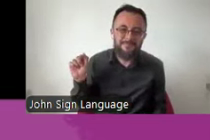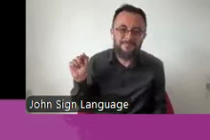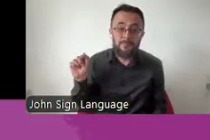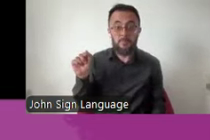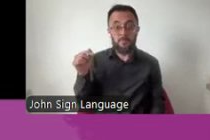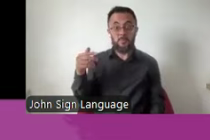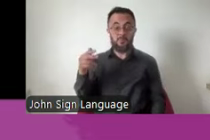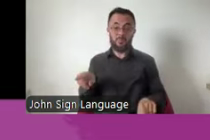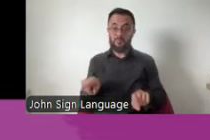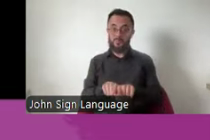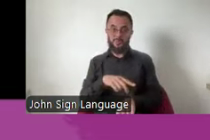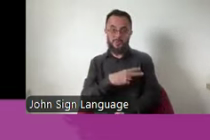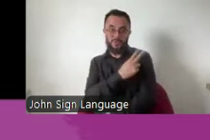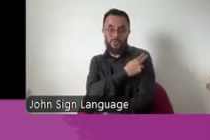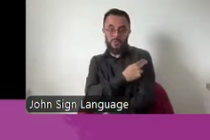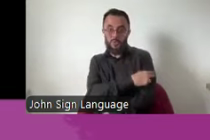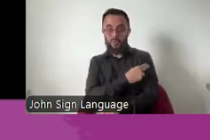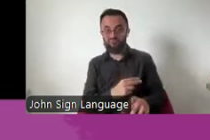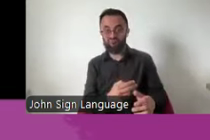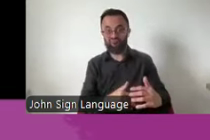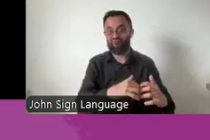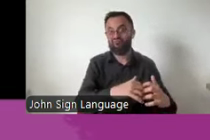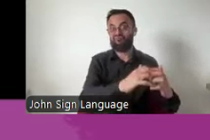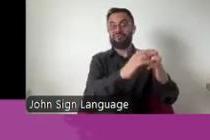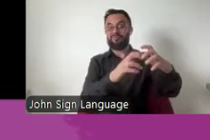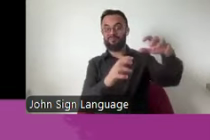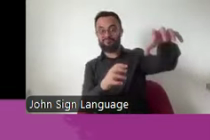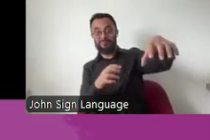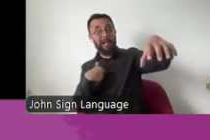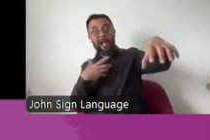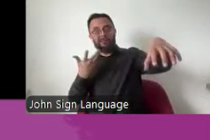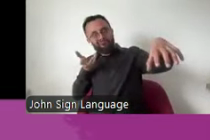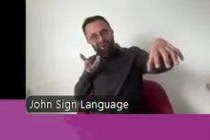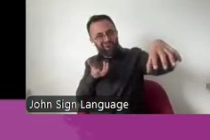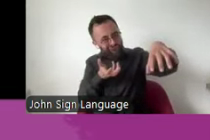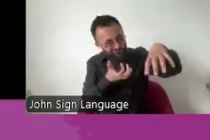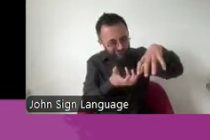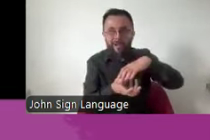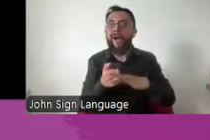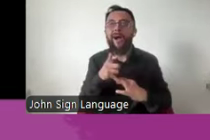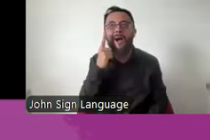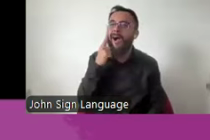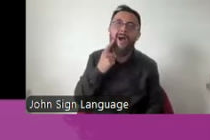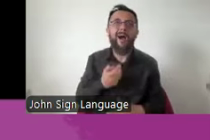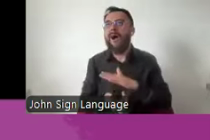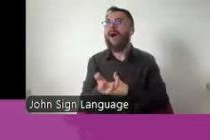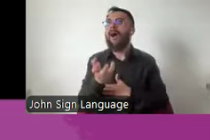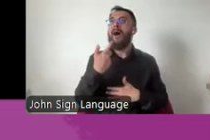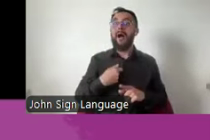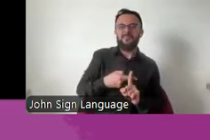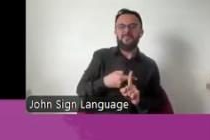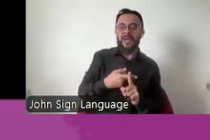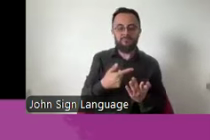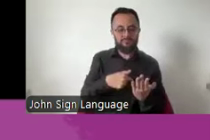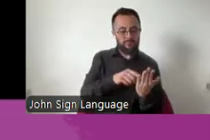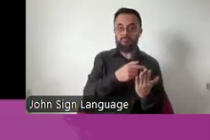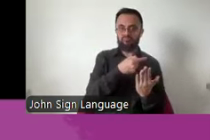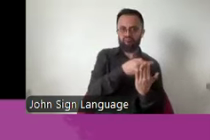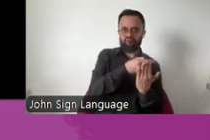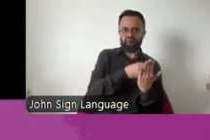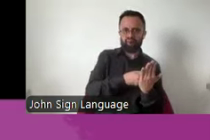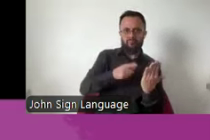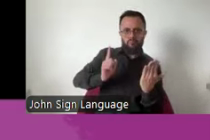And as we were visiting, we had that checklist that you can find in the Guide for Action, where we could see what's